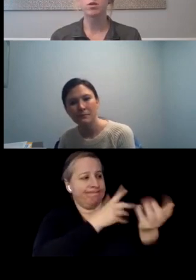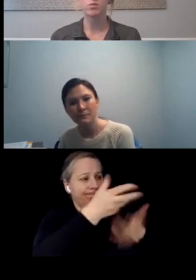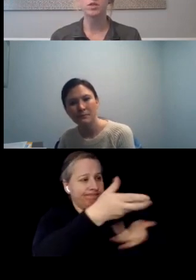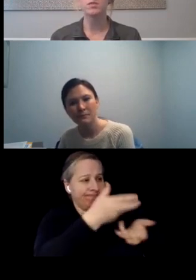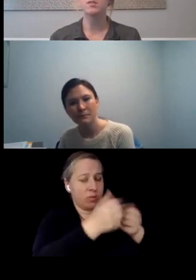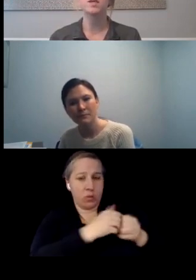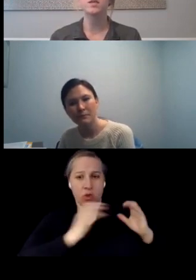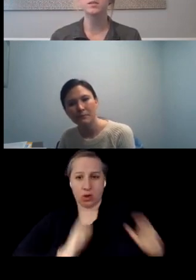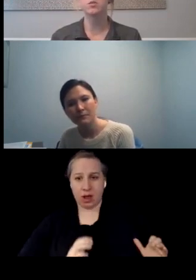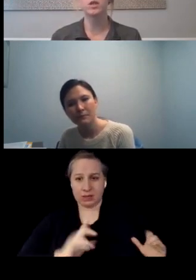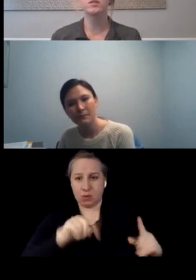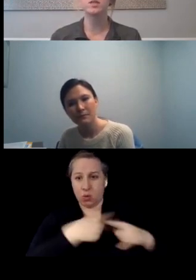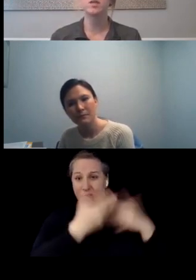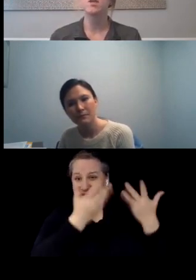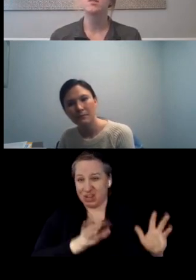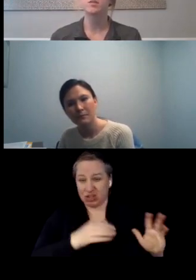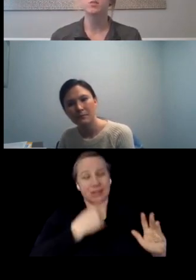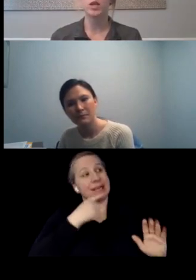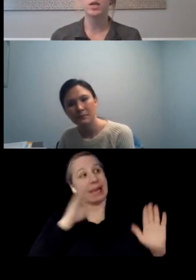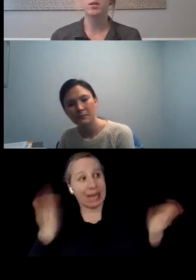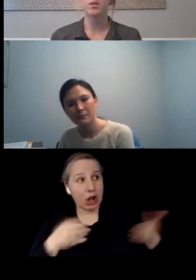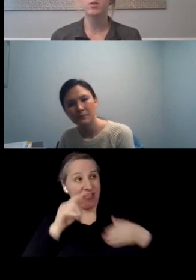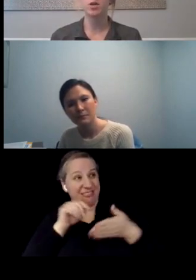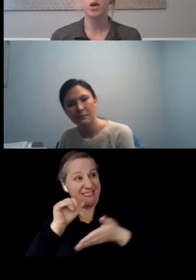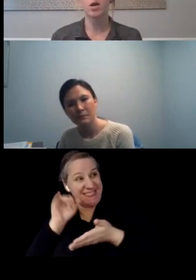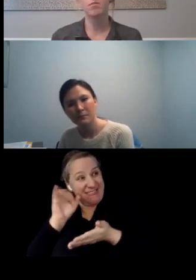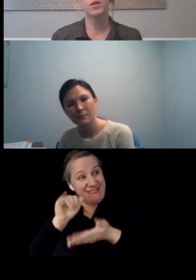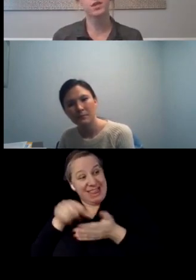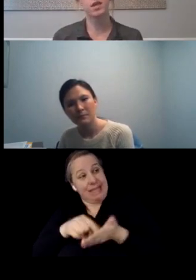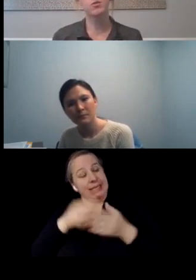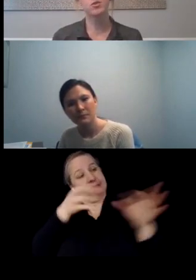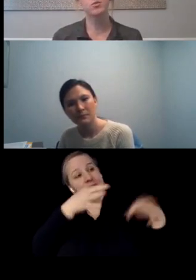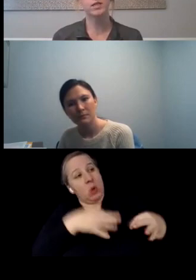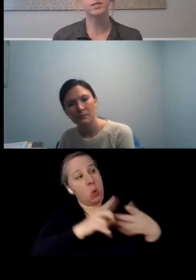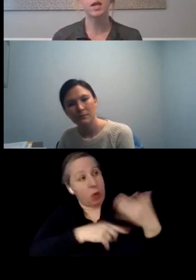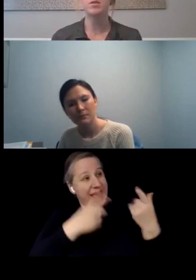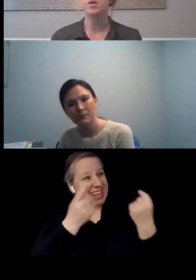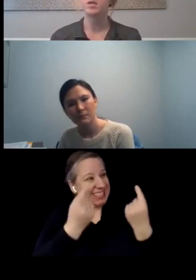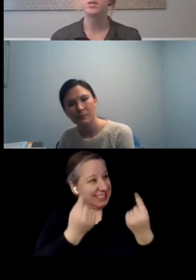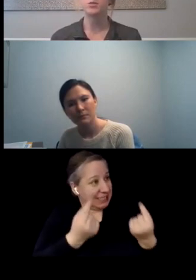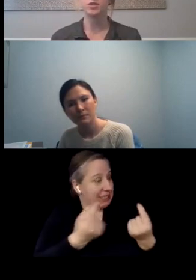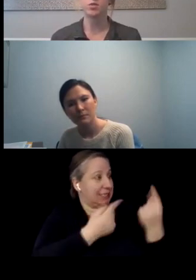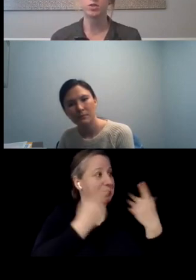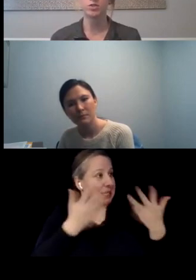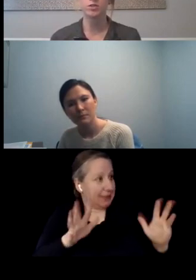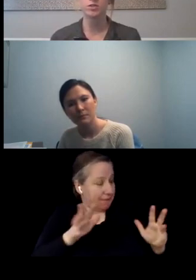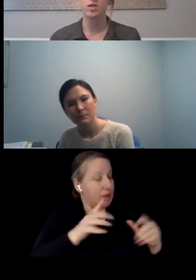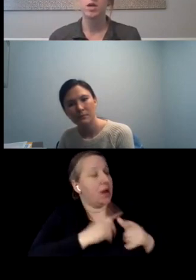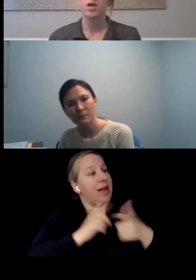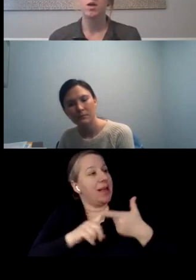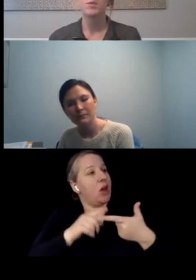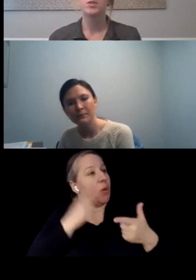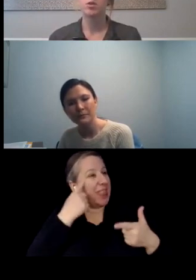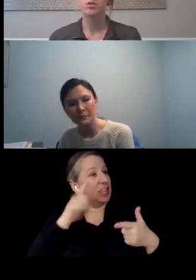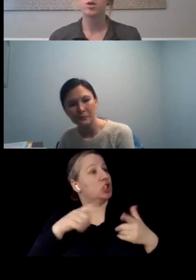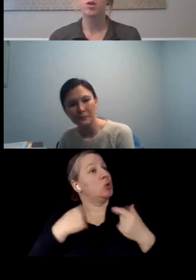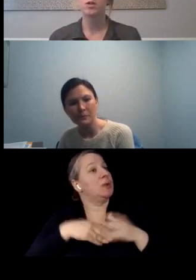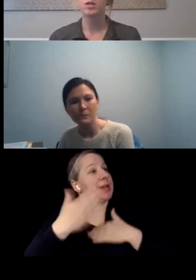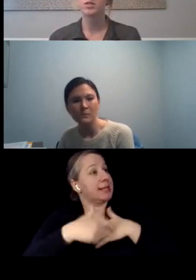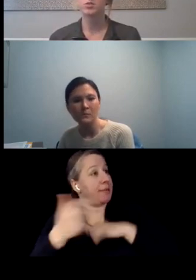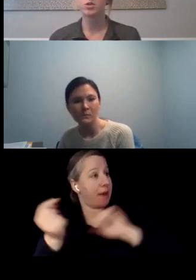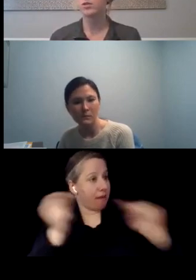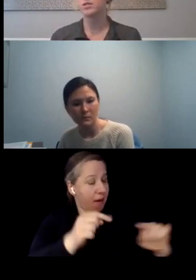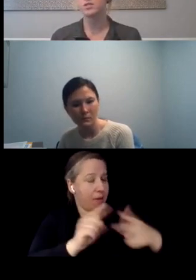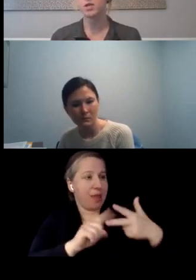once you're all complete to say, hey, this is what I did. This is what I think that I should do next time, and answer any questions. Then you'll